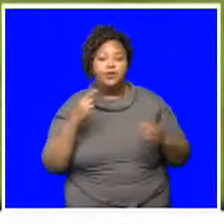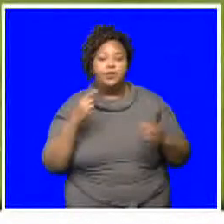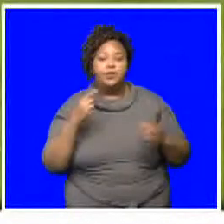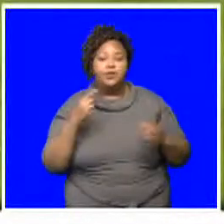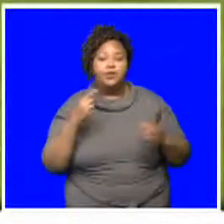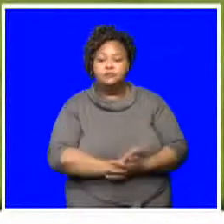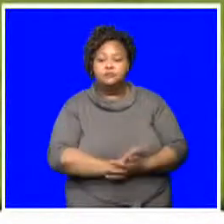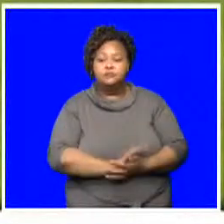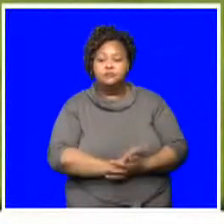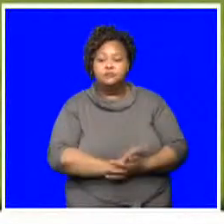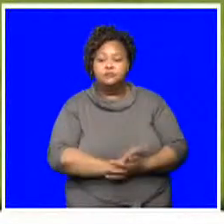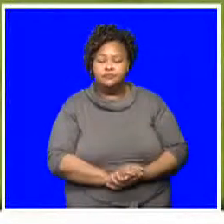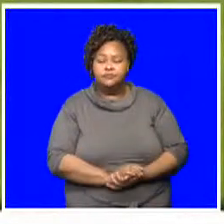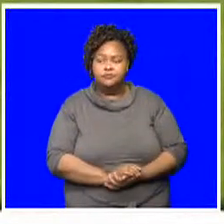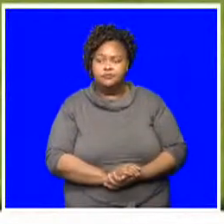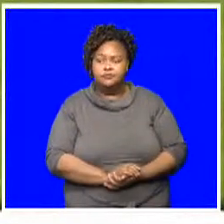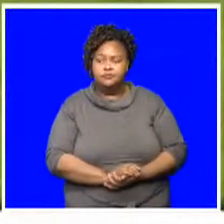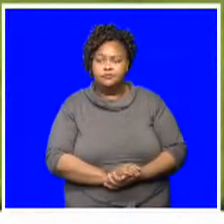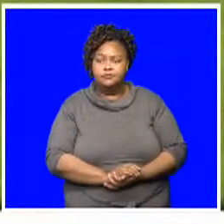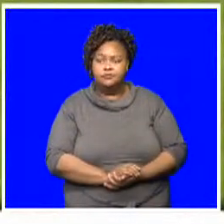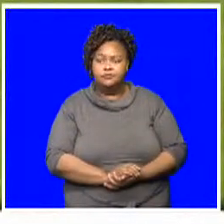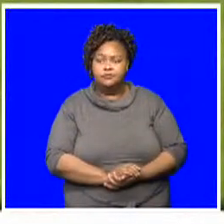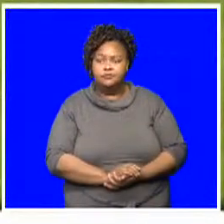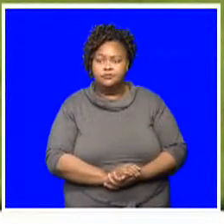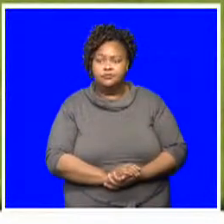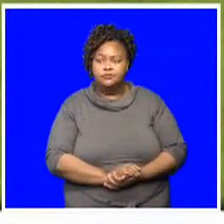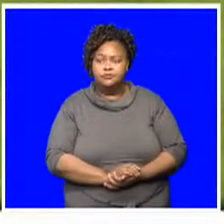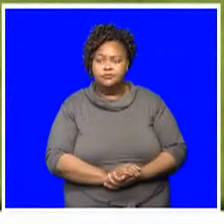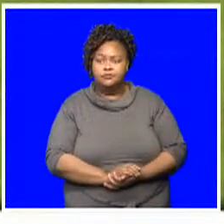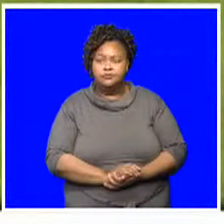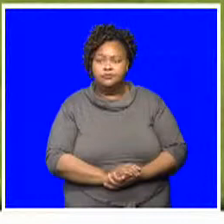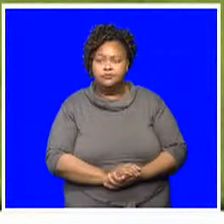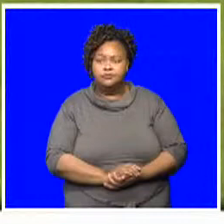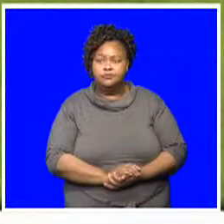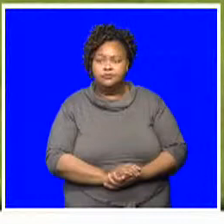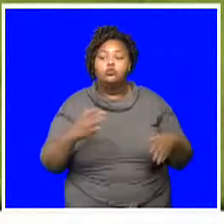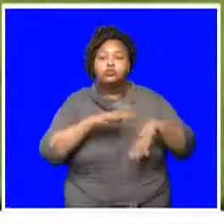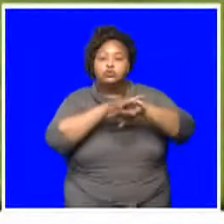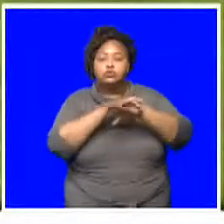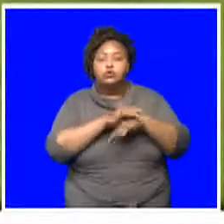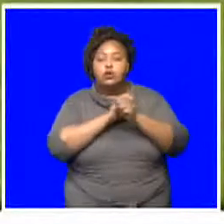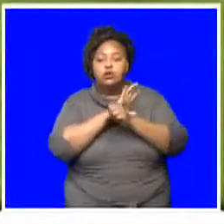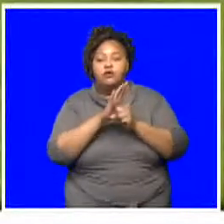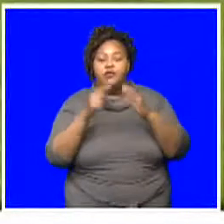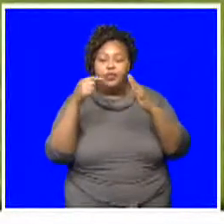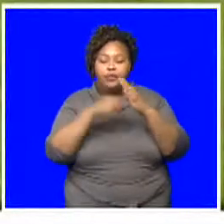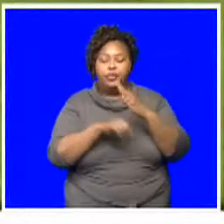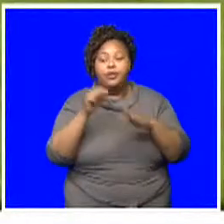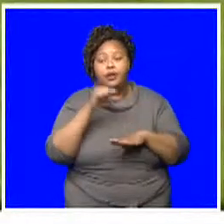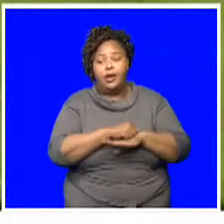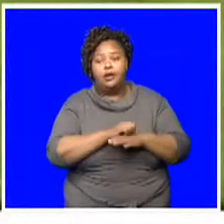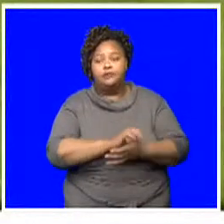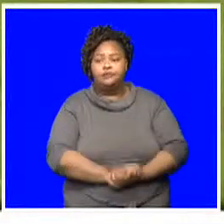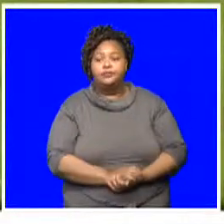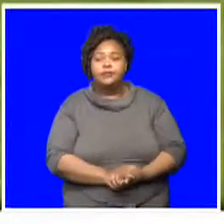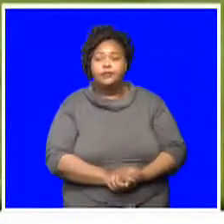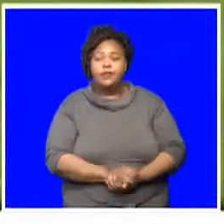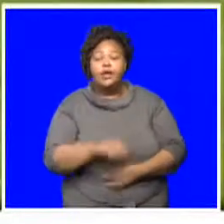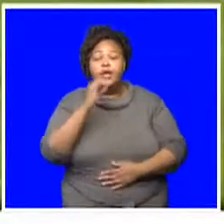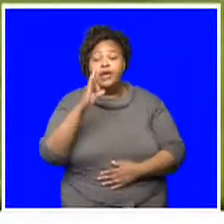lapho lokho ngikona lokutasisita lezi ngoba naso lehlala akhula